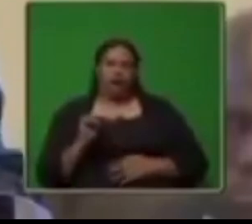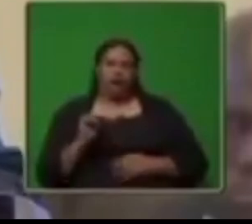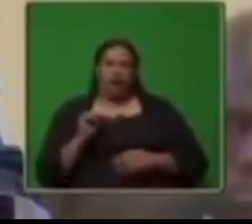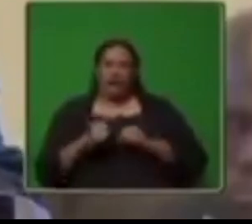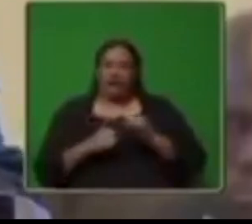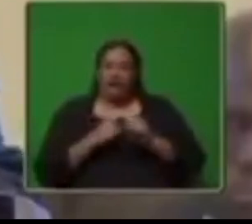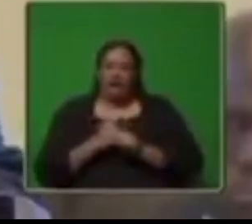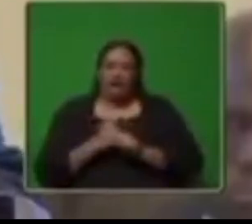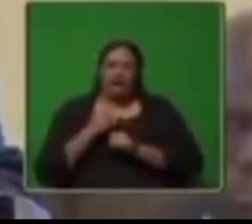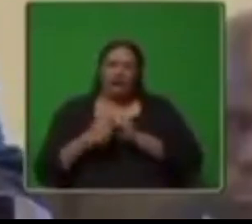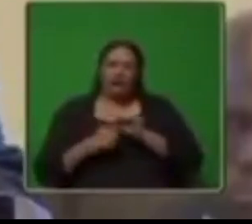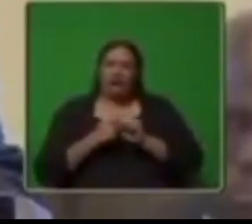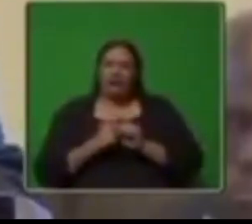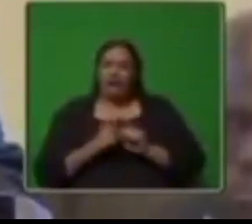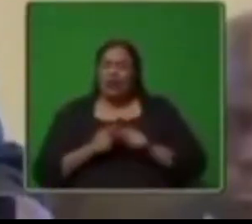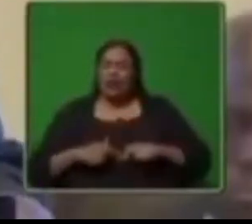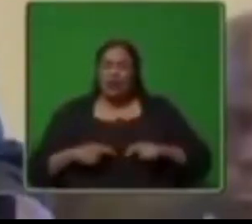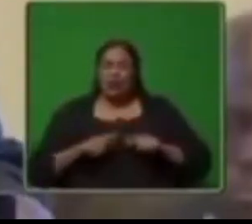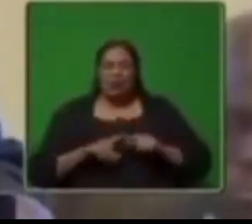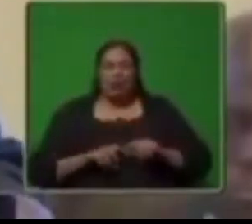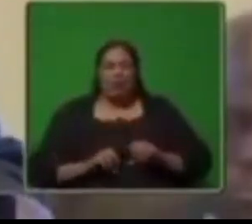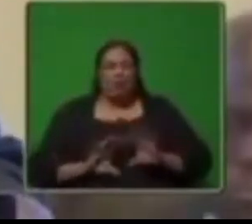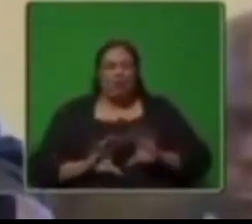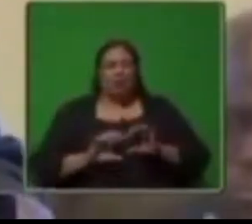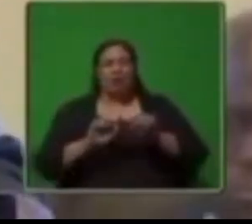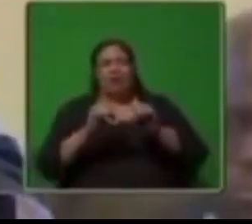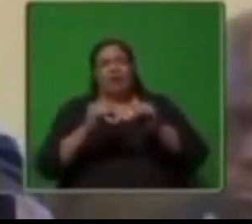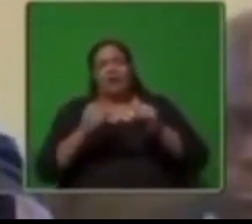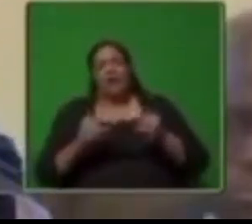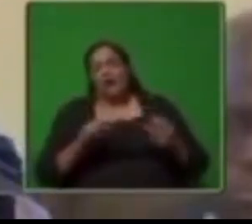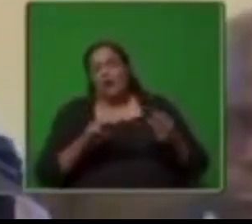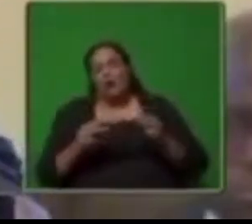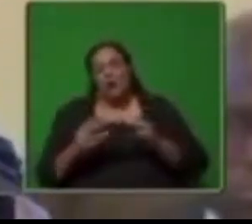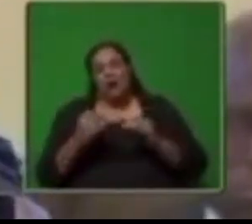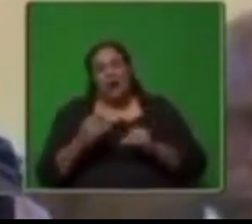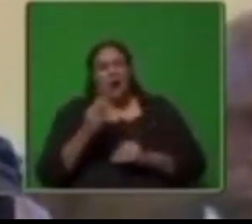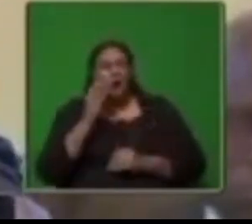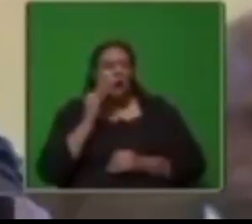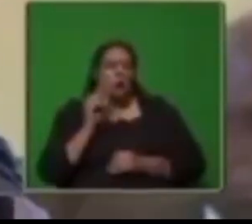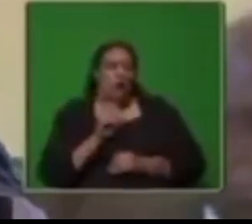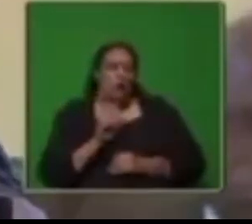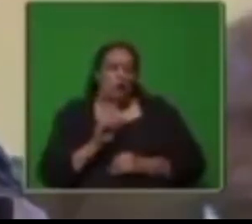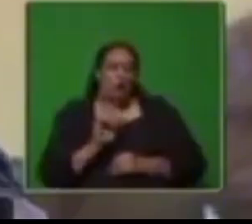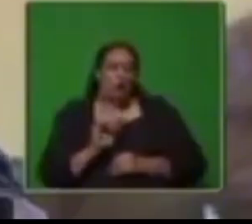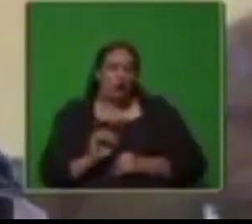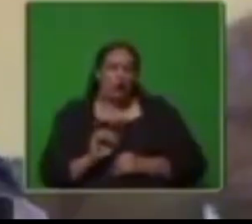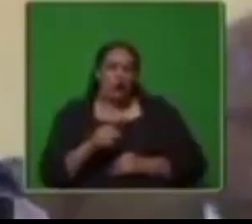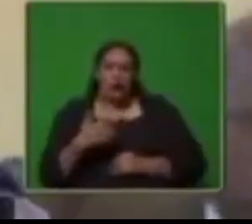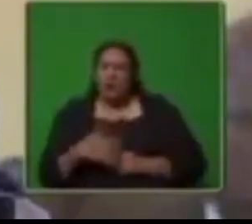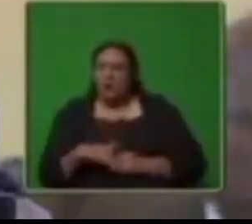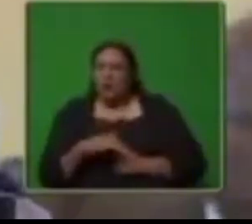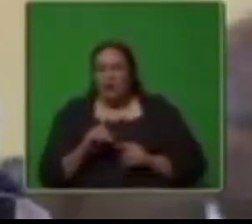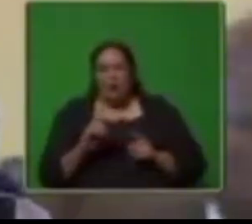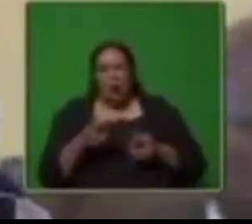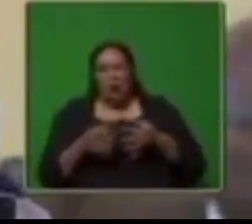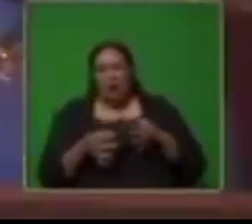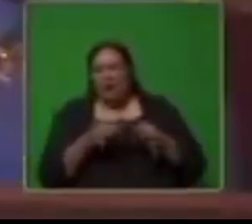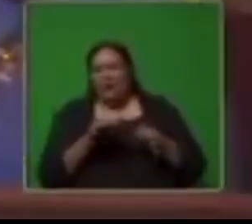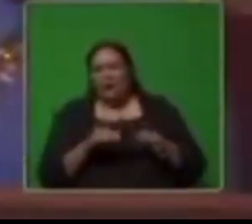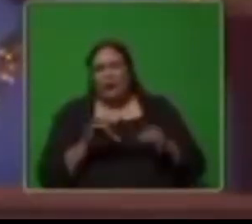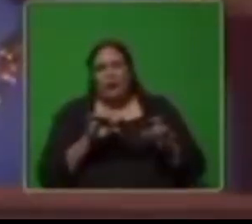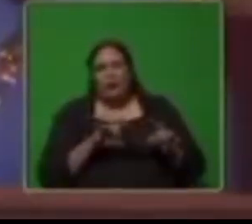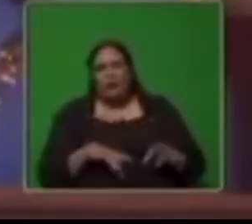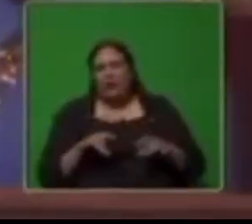decades of illegal occupation and are now experiencing indescribable suffering.